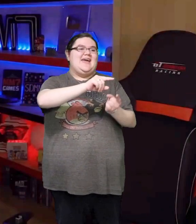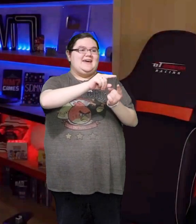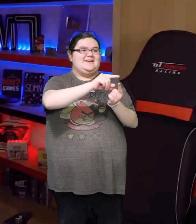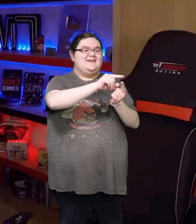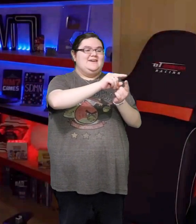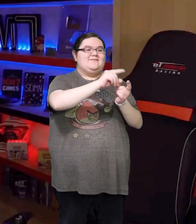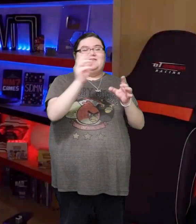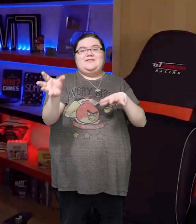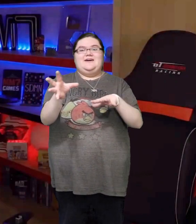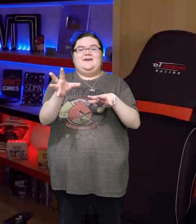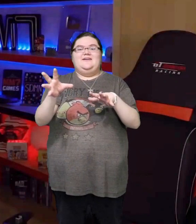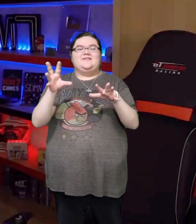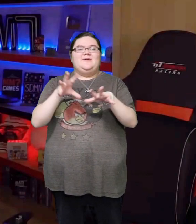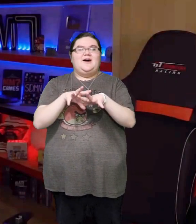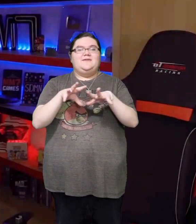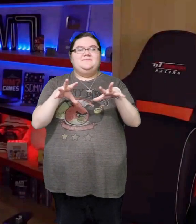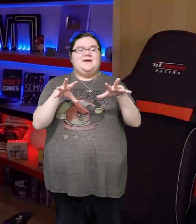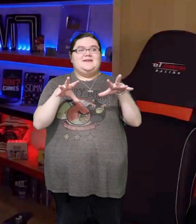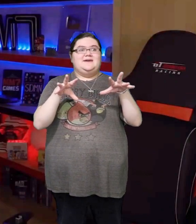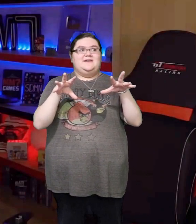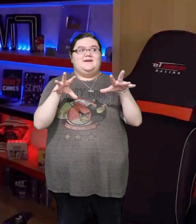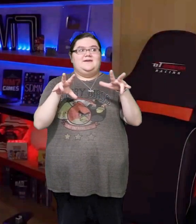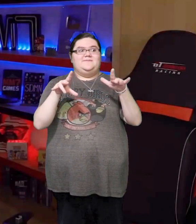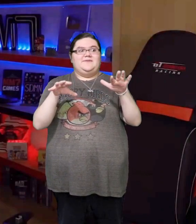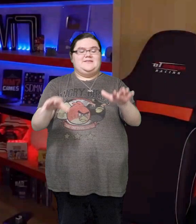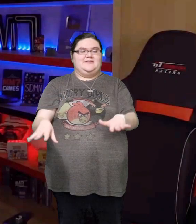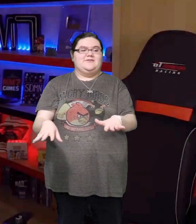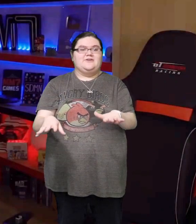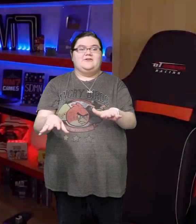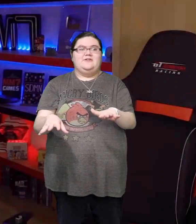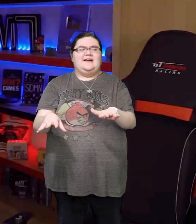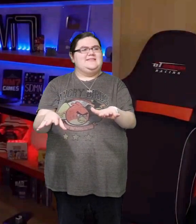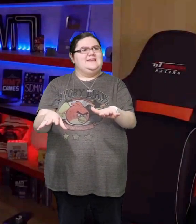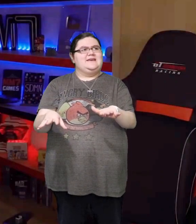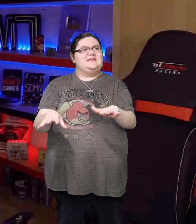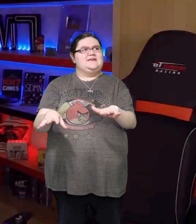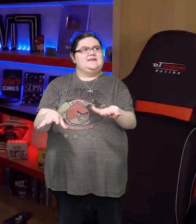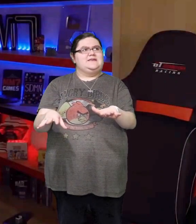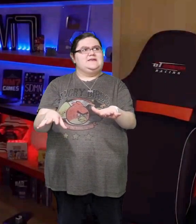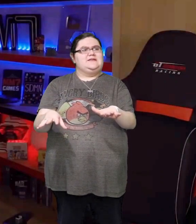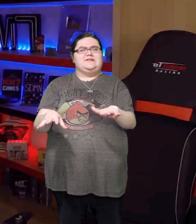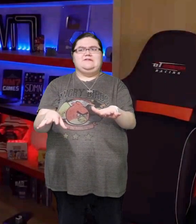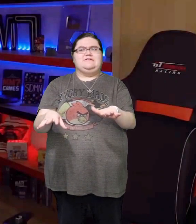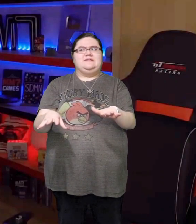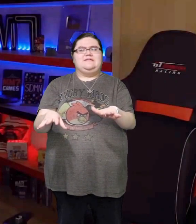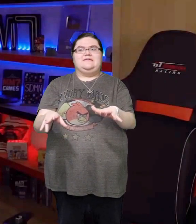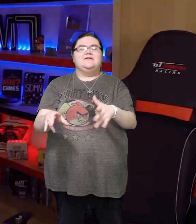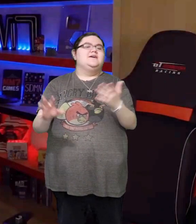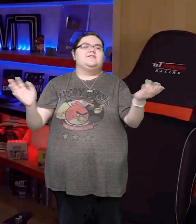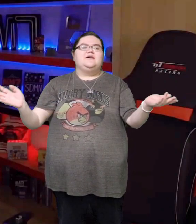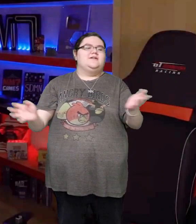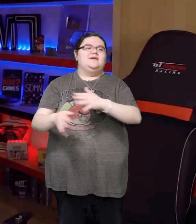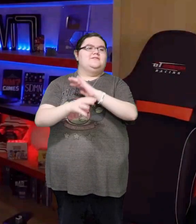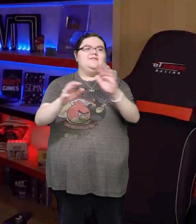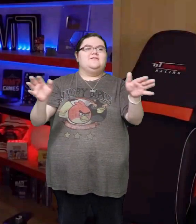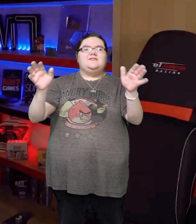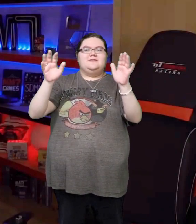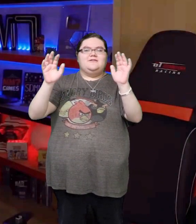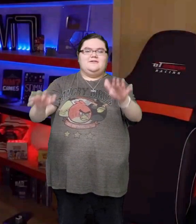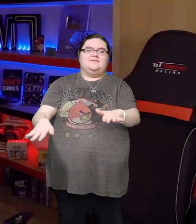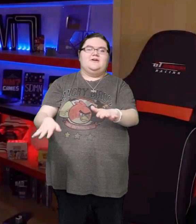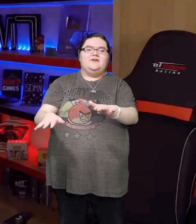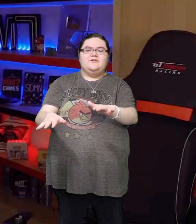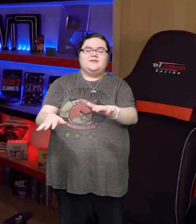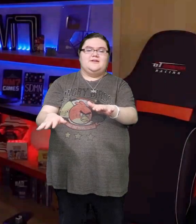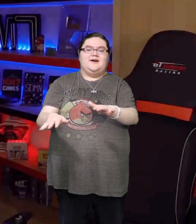where it's a mom and the little girl, I think, is it her daughter? So